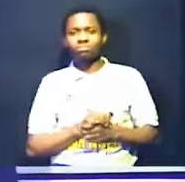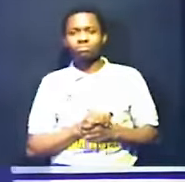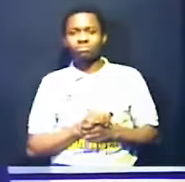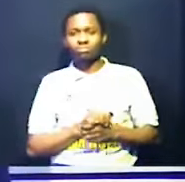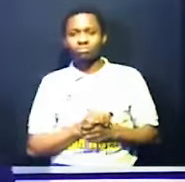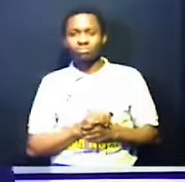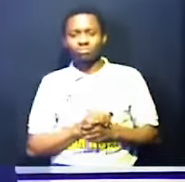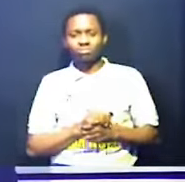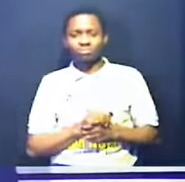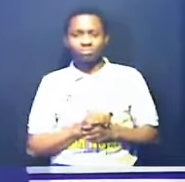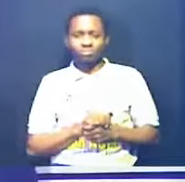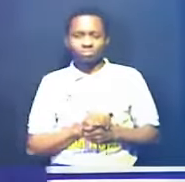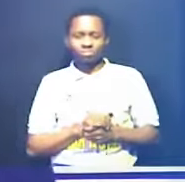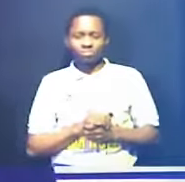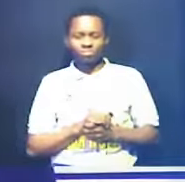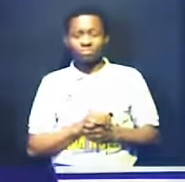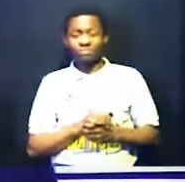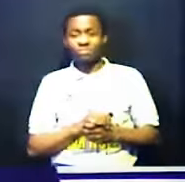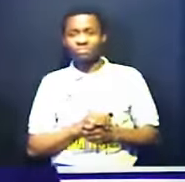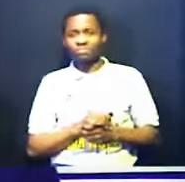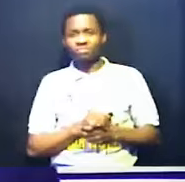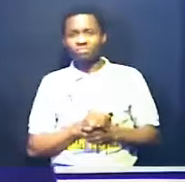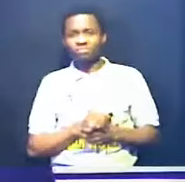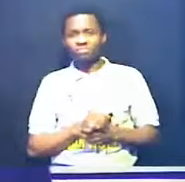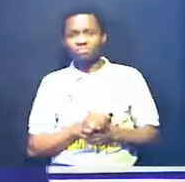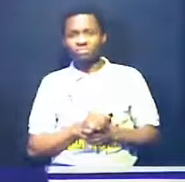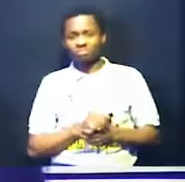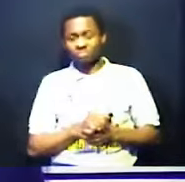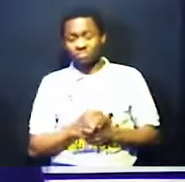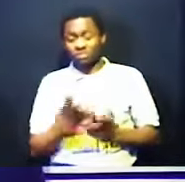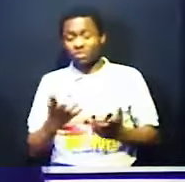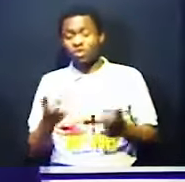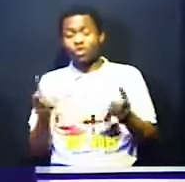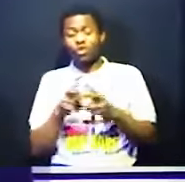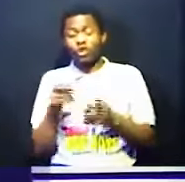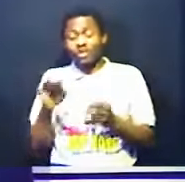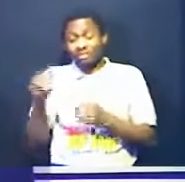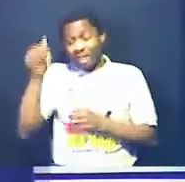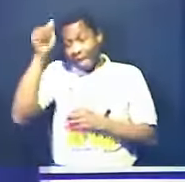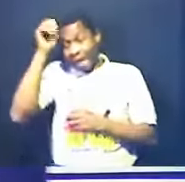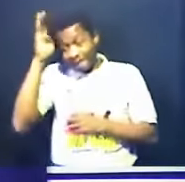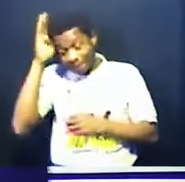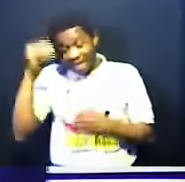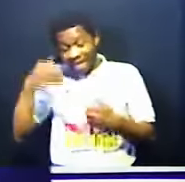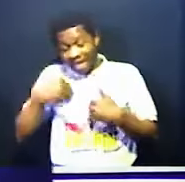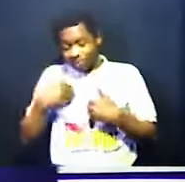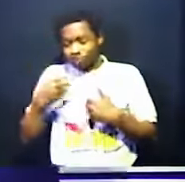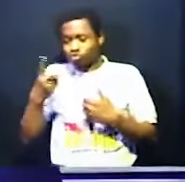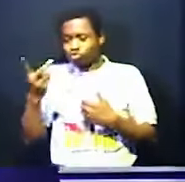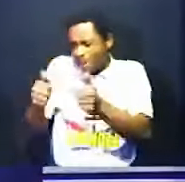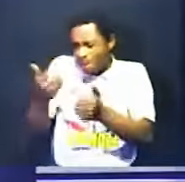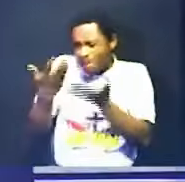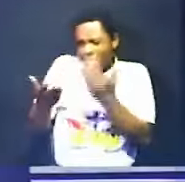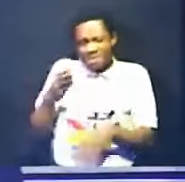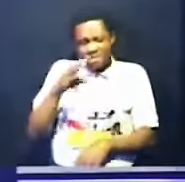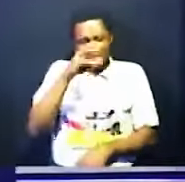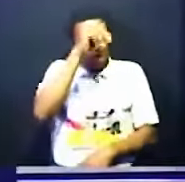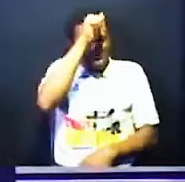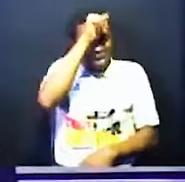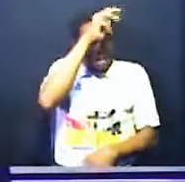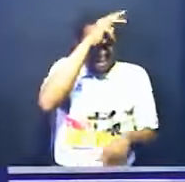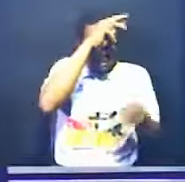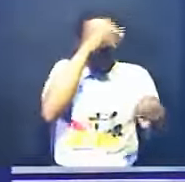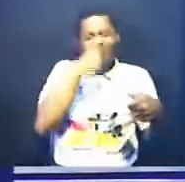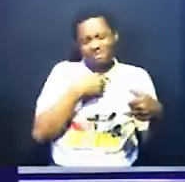Amnon. If Absalom will have two servants with him, Amnon might have five. Na chese Absalom so owasuntia Amnon